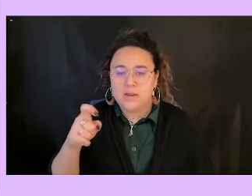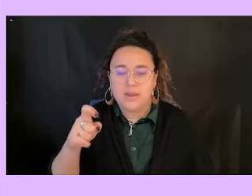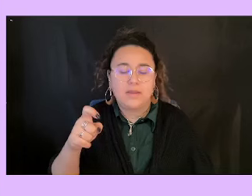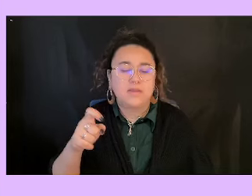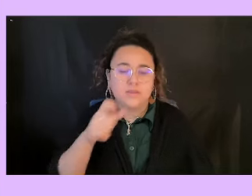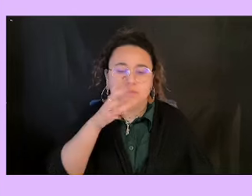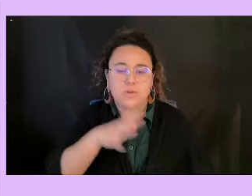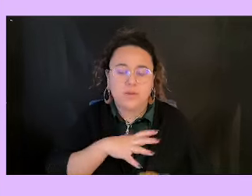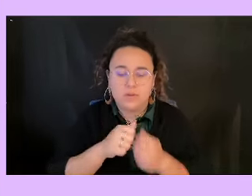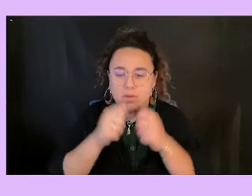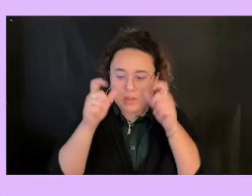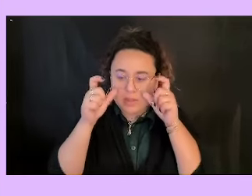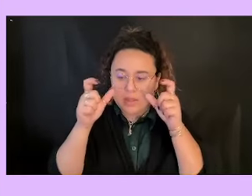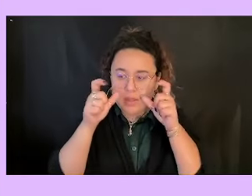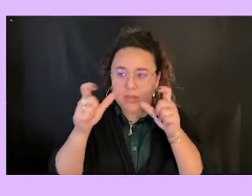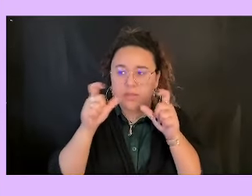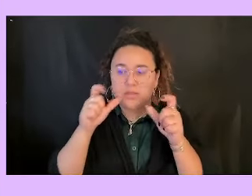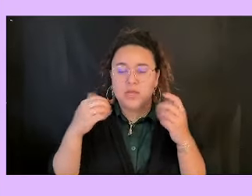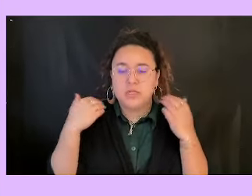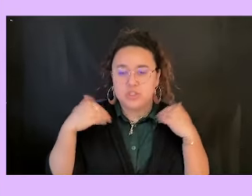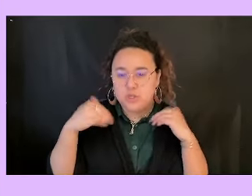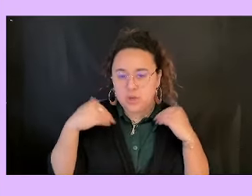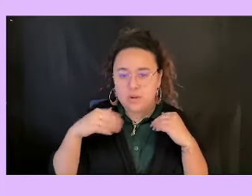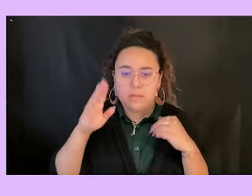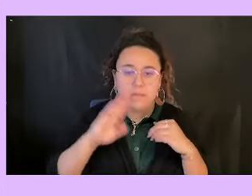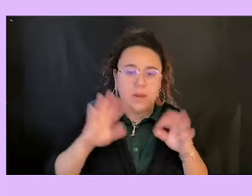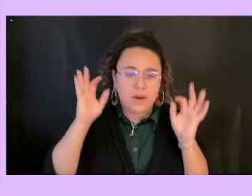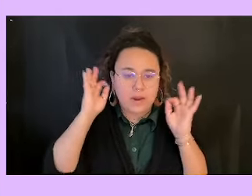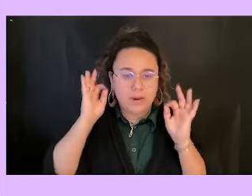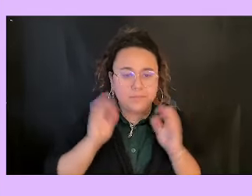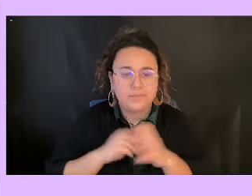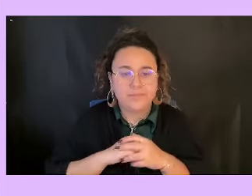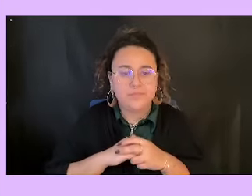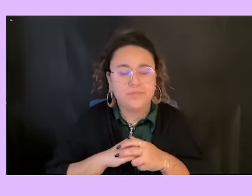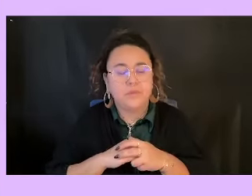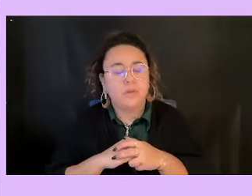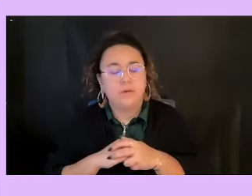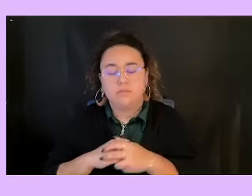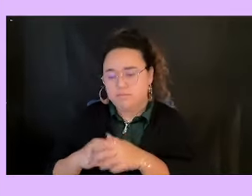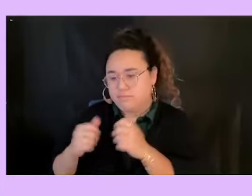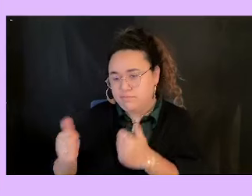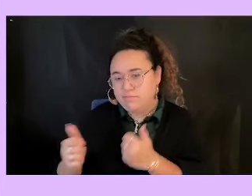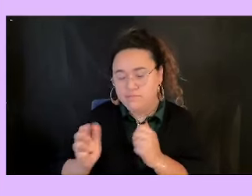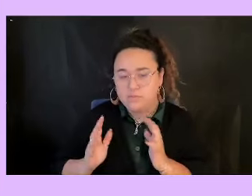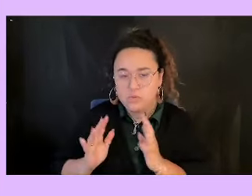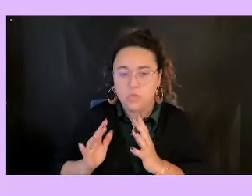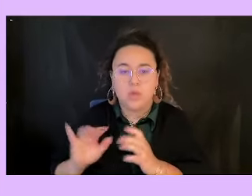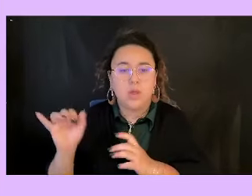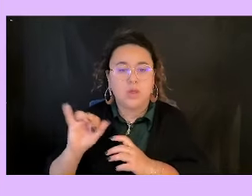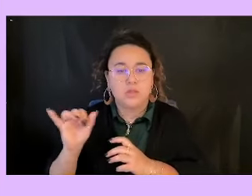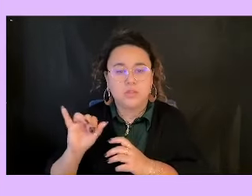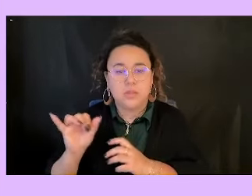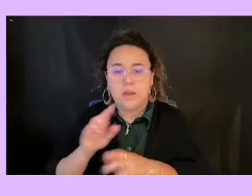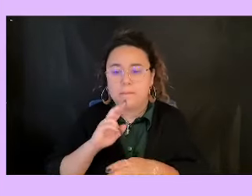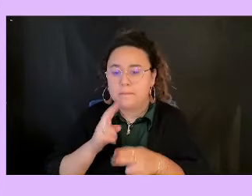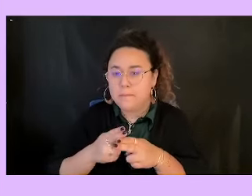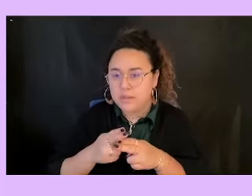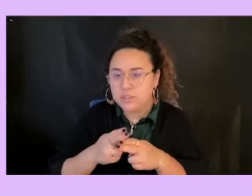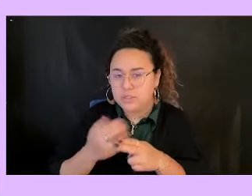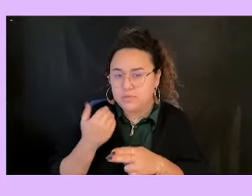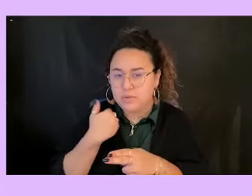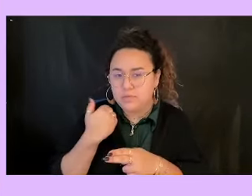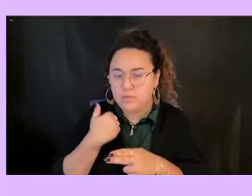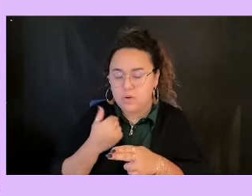with glasses and shoulder-length brown hair. Great. I also I meant to mention earlier, so I'll drop it in